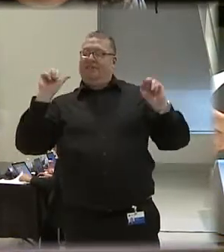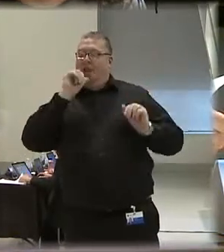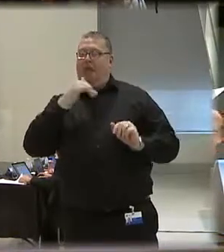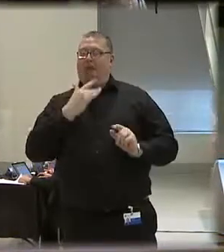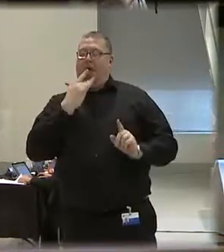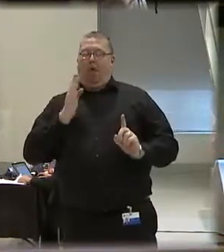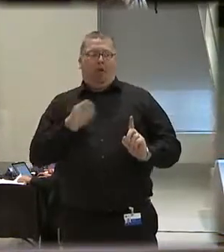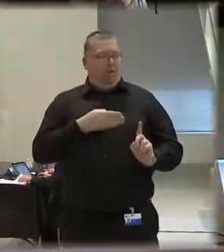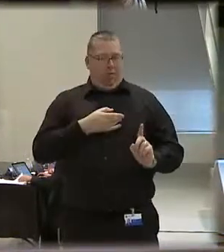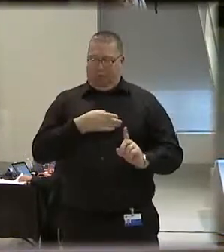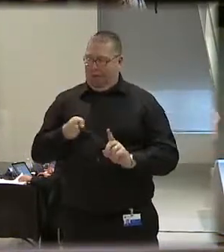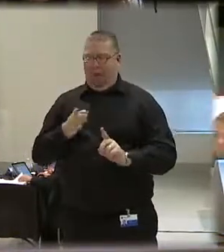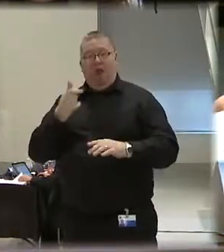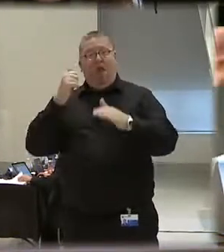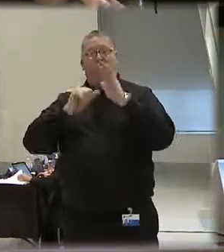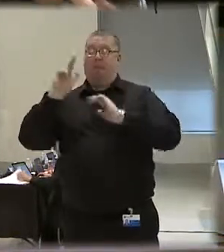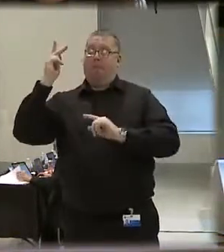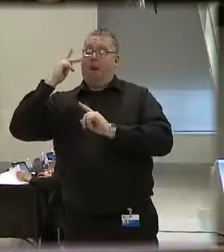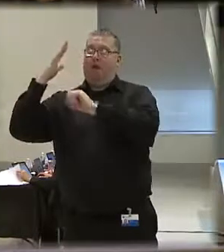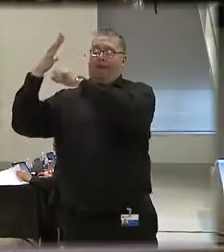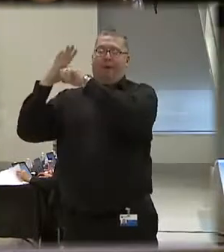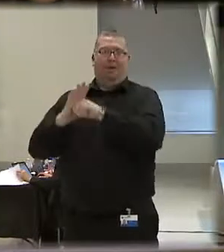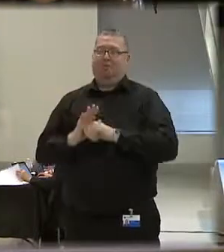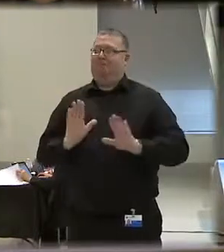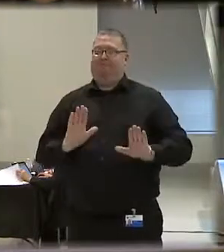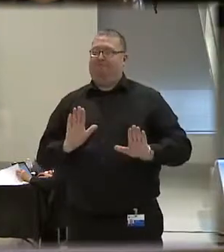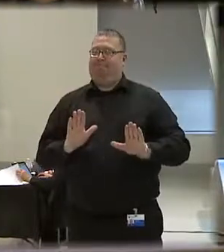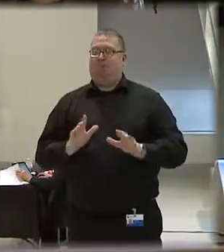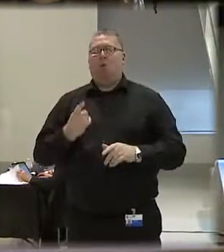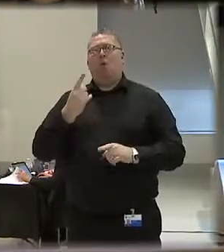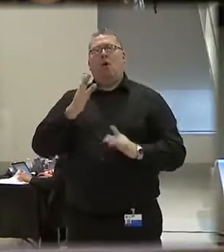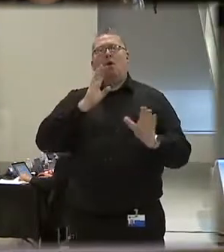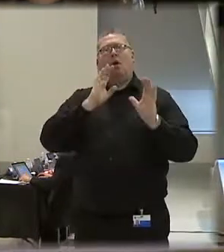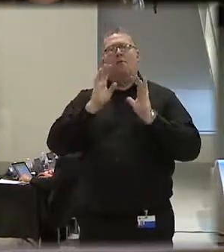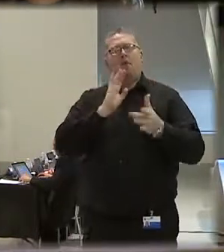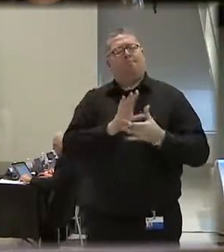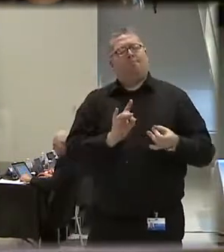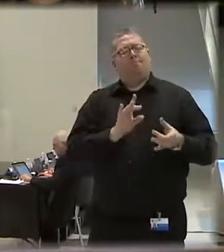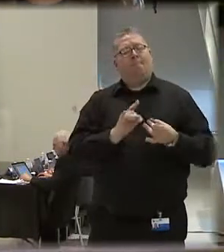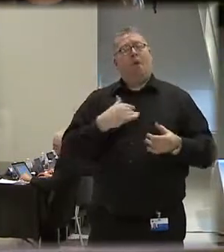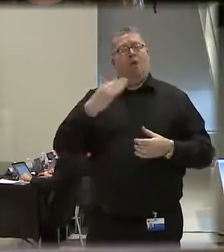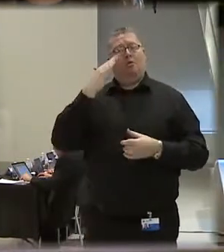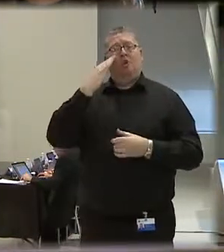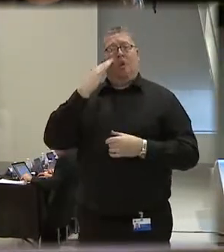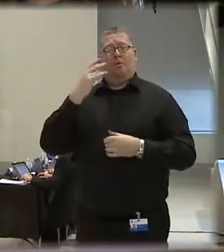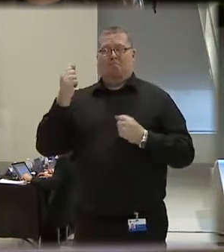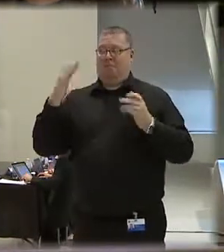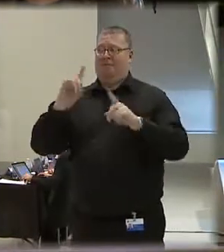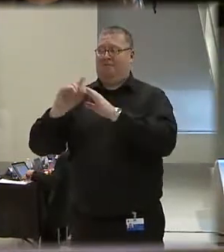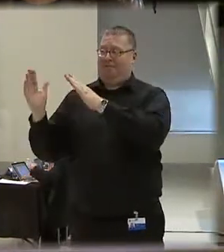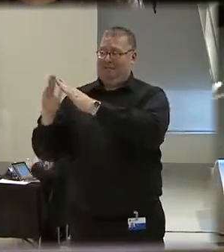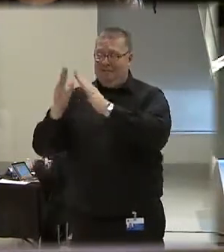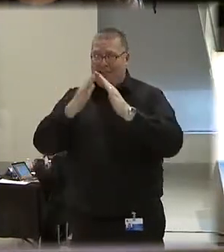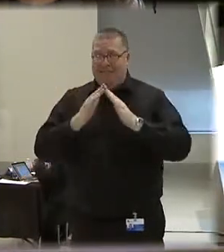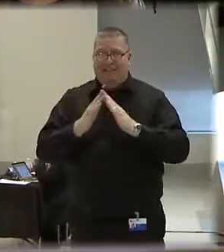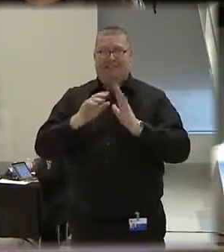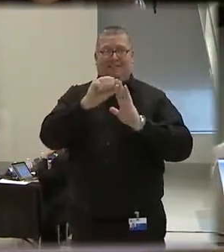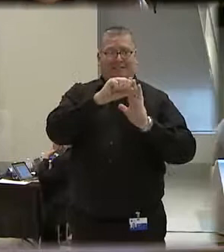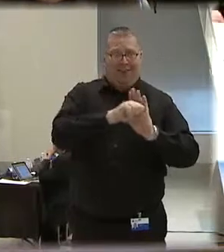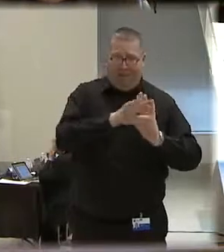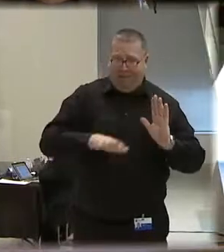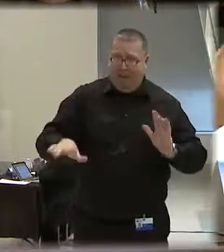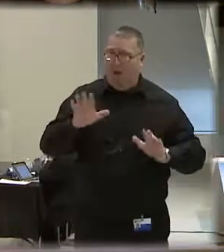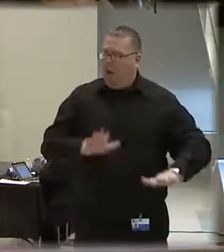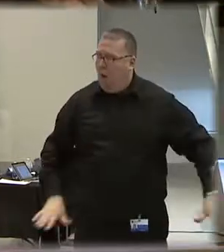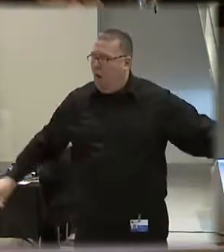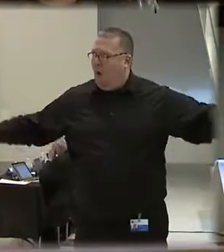subject to political pressures. And I know that one of the conversations across cities, states, and across the country is